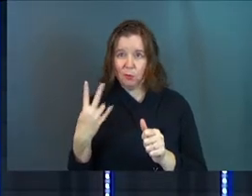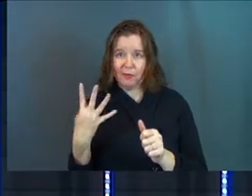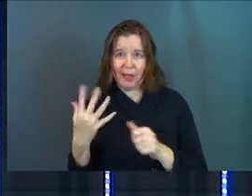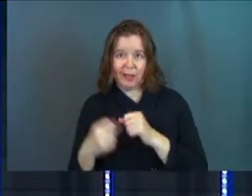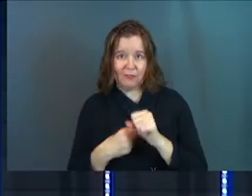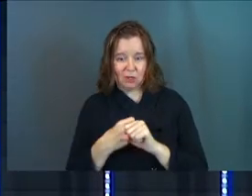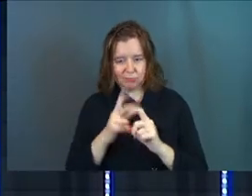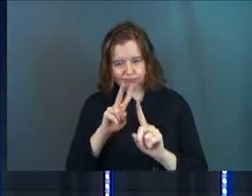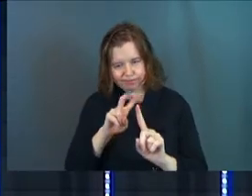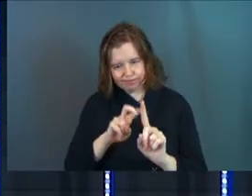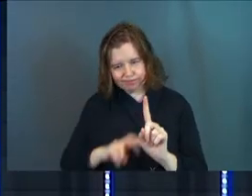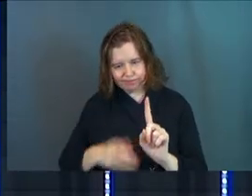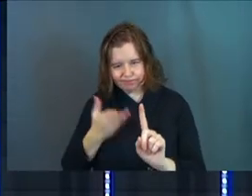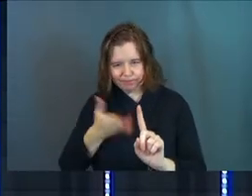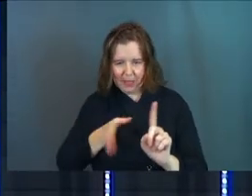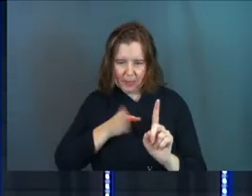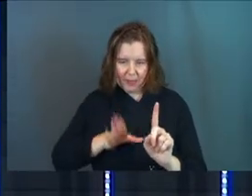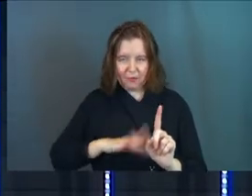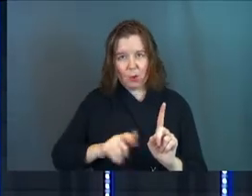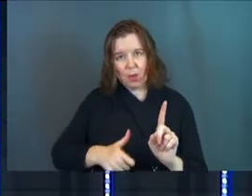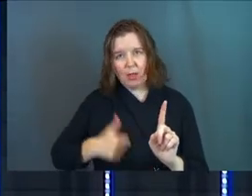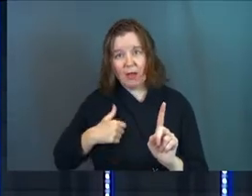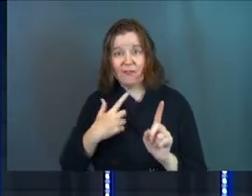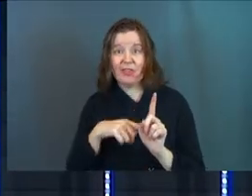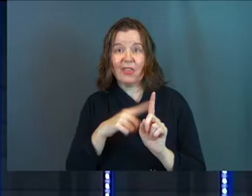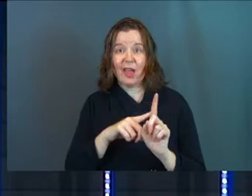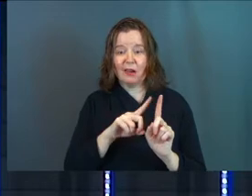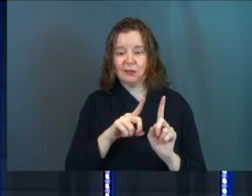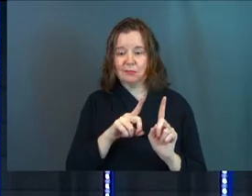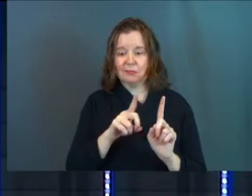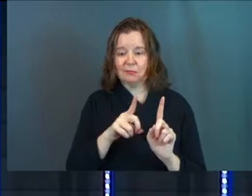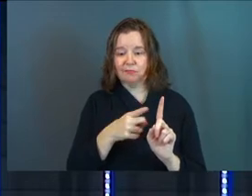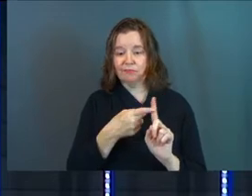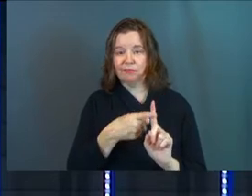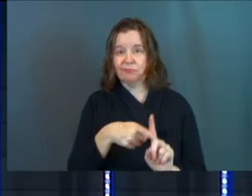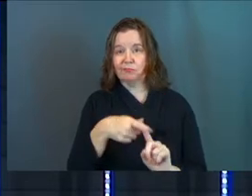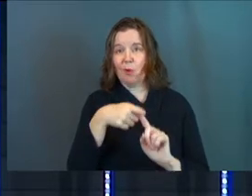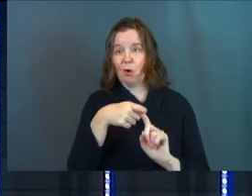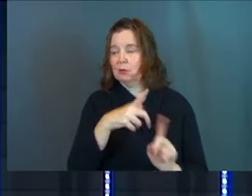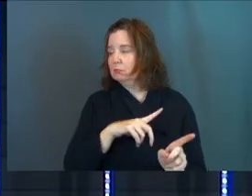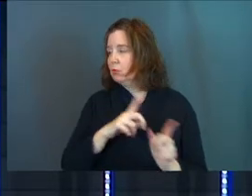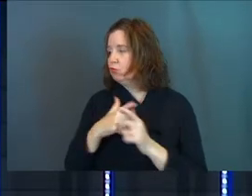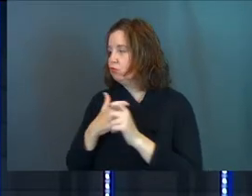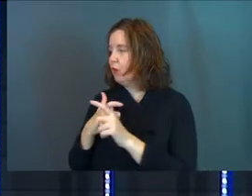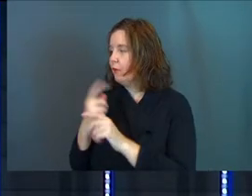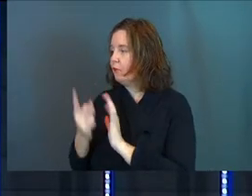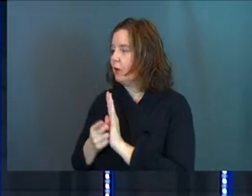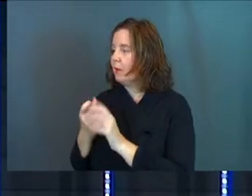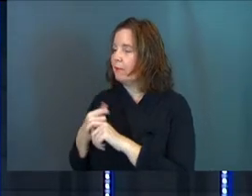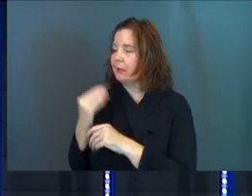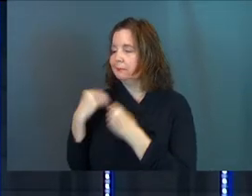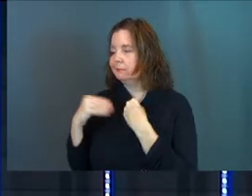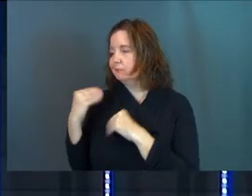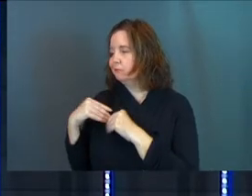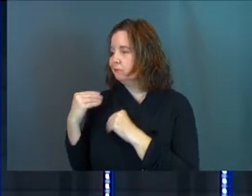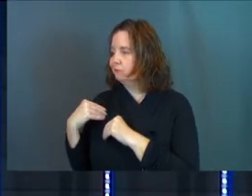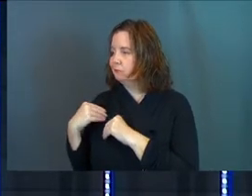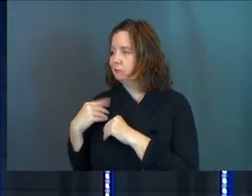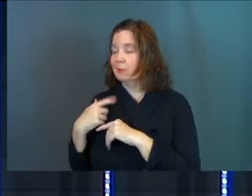2 or 3 or 4 or 5 years in on you and the plan for your life. And then he goes and he runs for an hour, makes himself a bite of